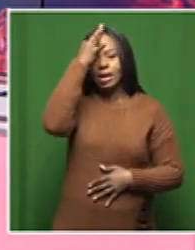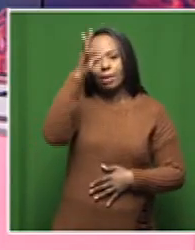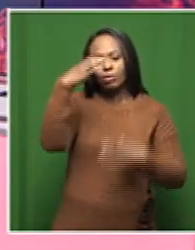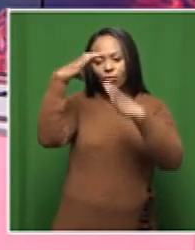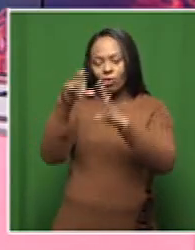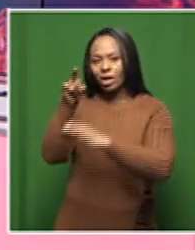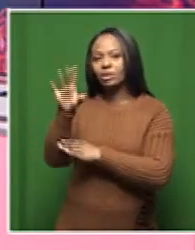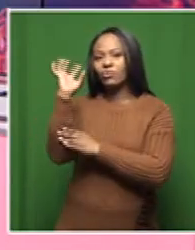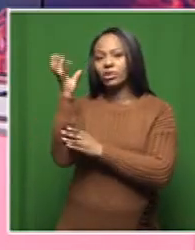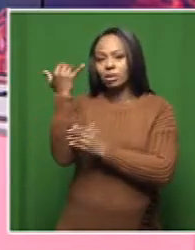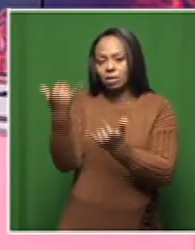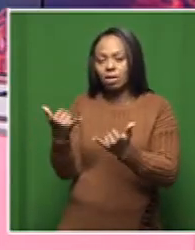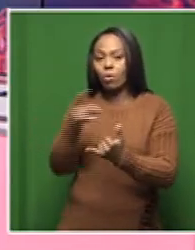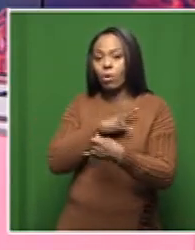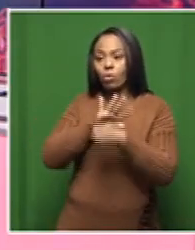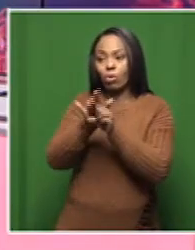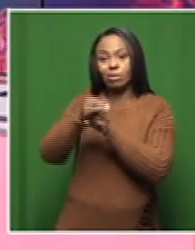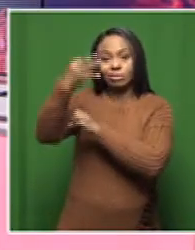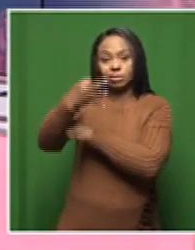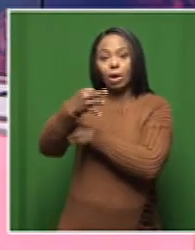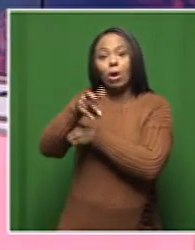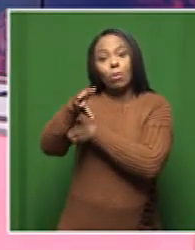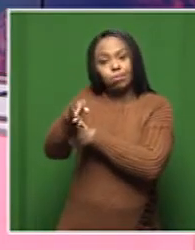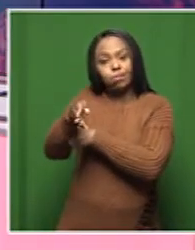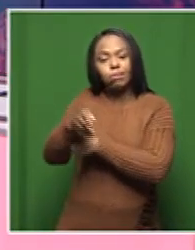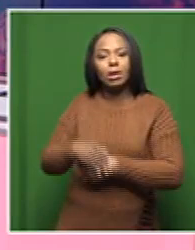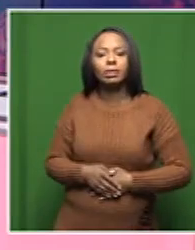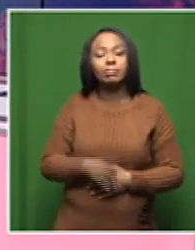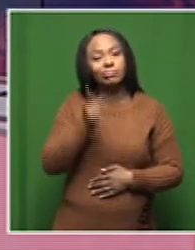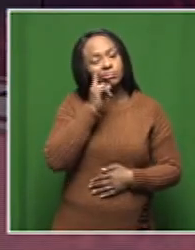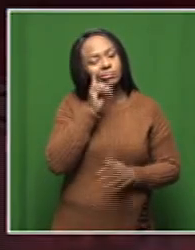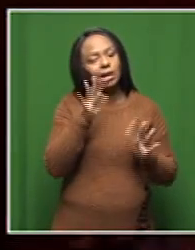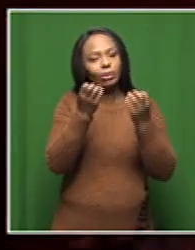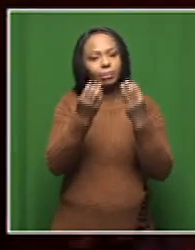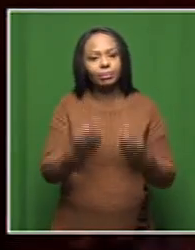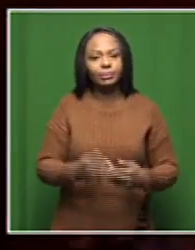Free State. For now though, let's take a look at the infection numbers recorded.